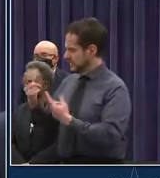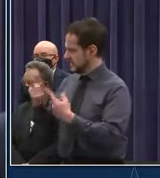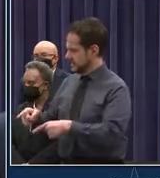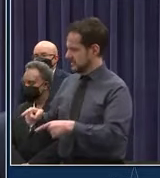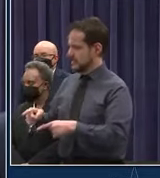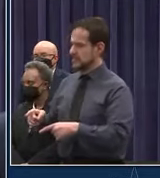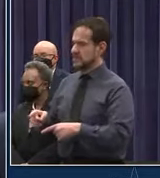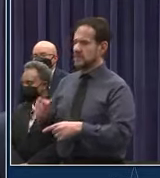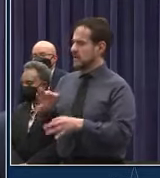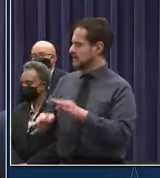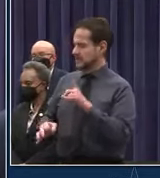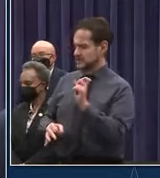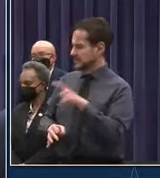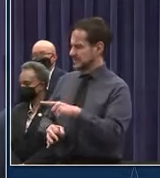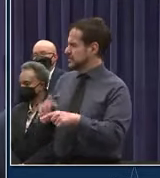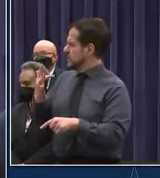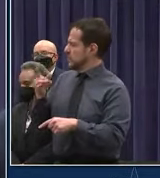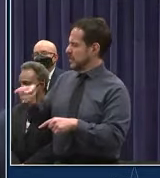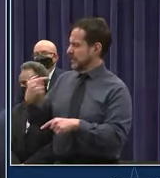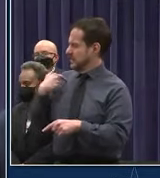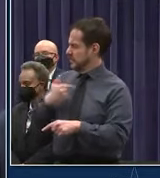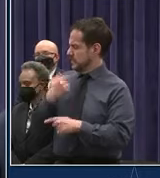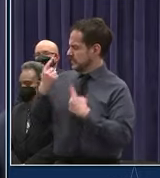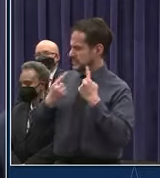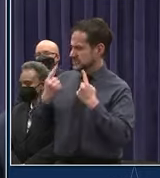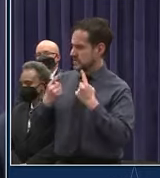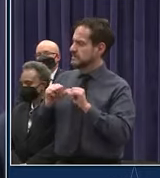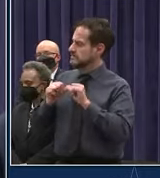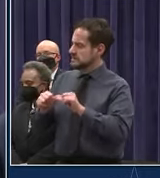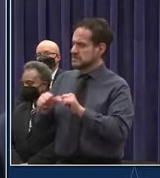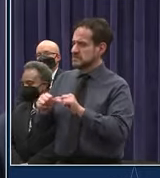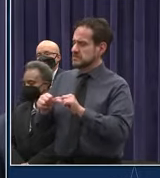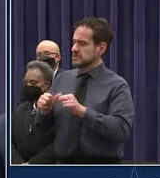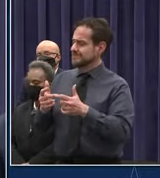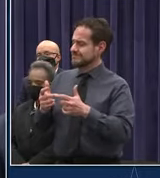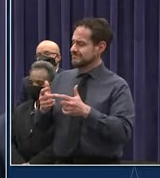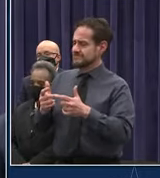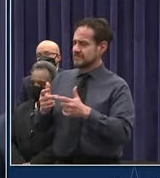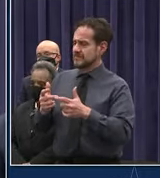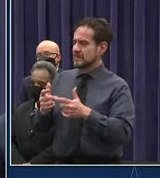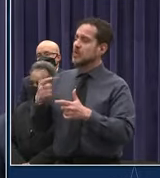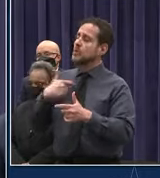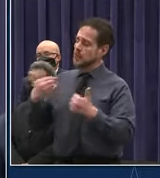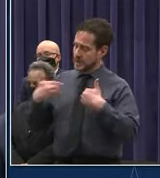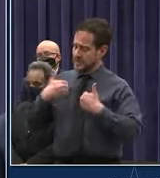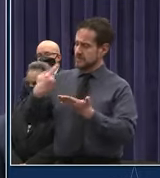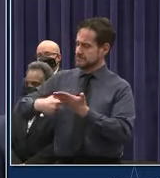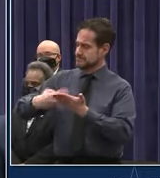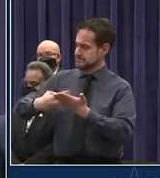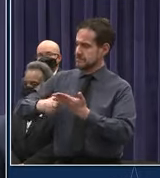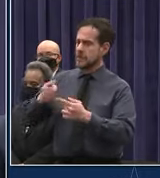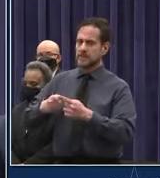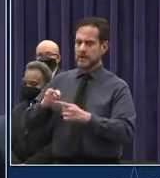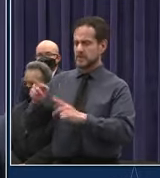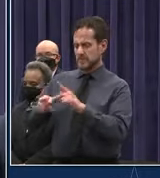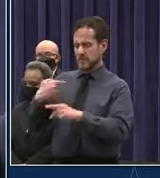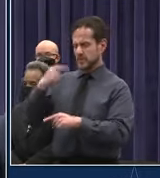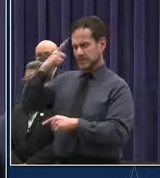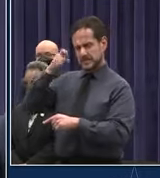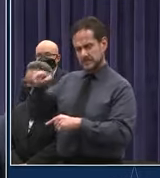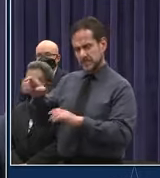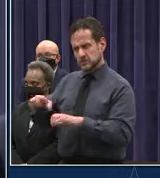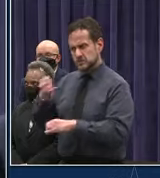discuss this in bond tomorrow, but State's Attorney Fox, we're hearing that the 16-year-old has recent arrests for robberies, even a